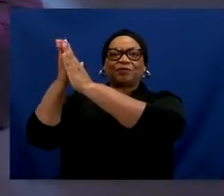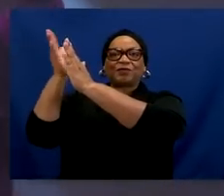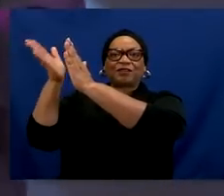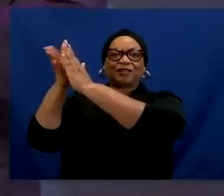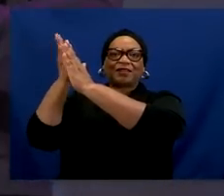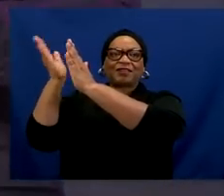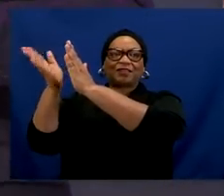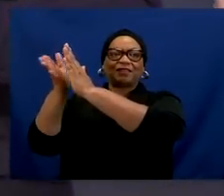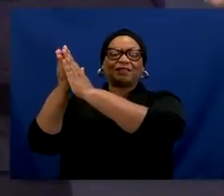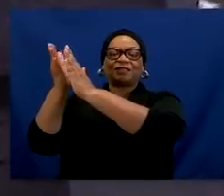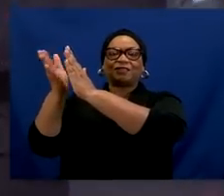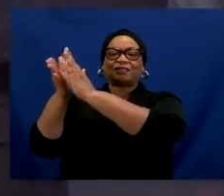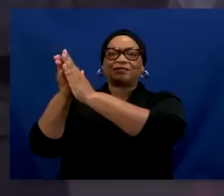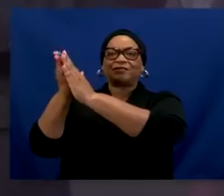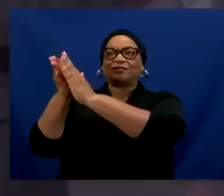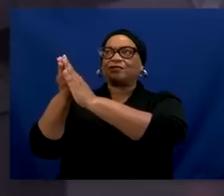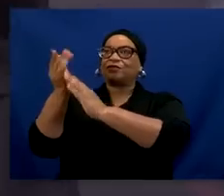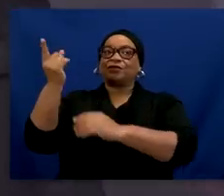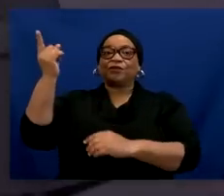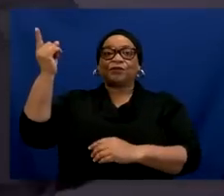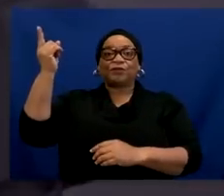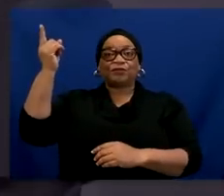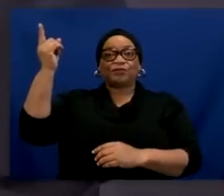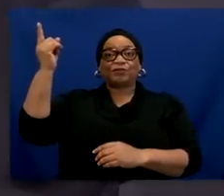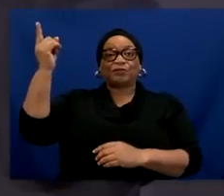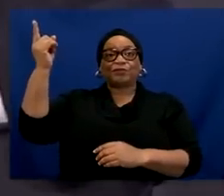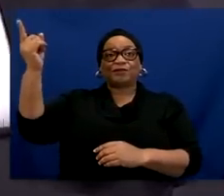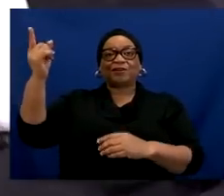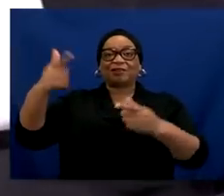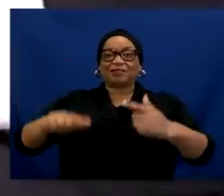Yes. Yeah, come on, give it to him.